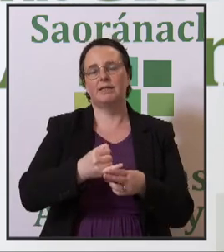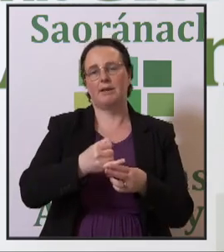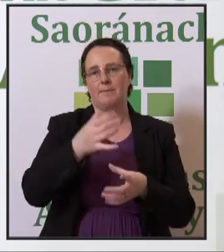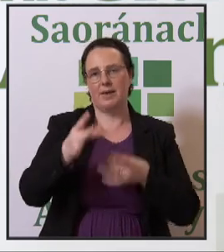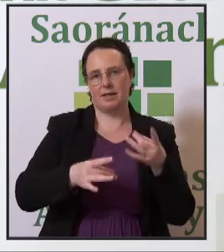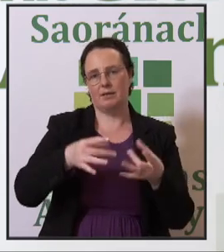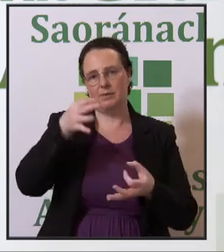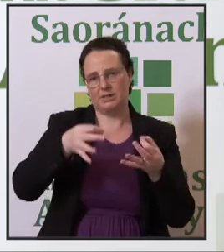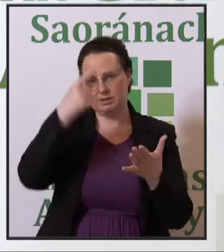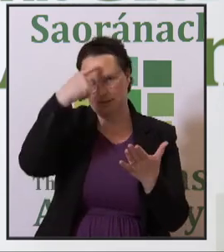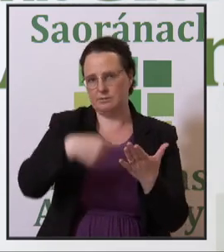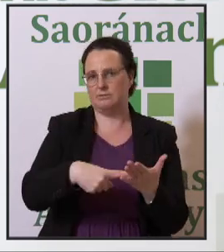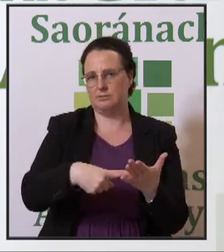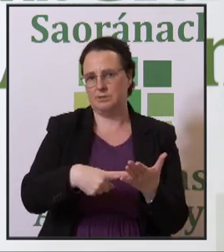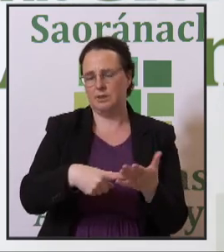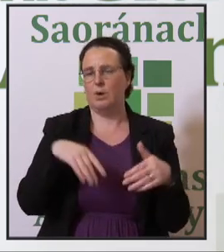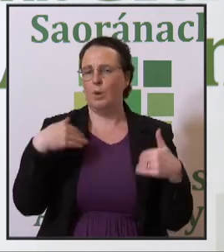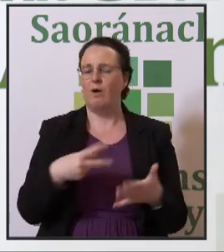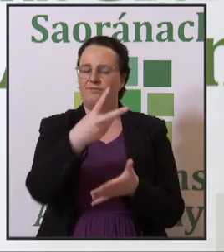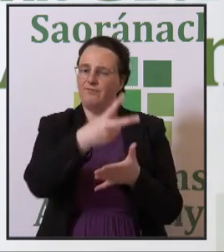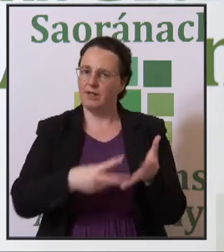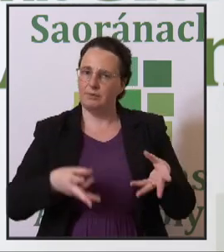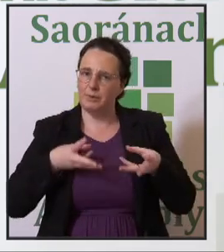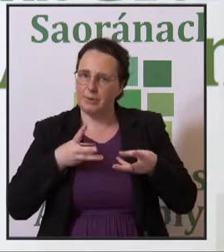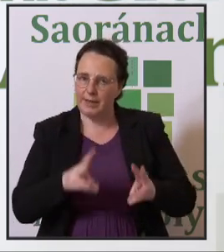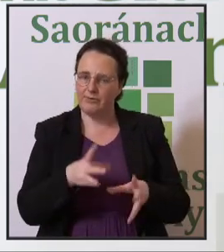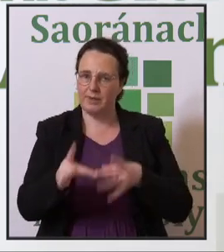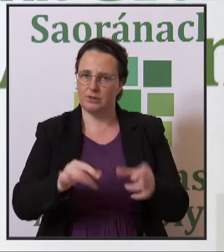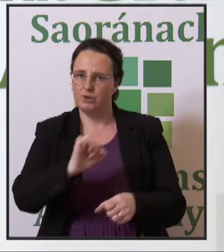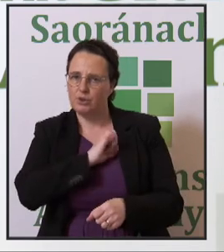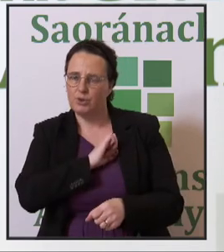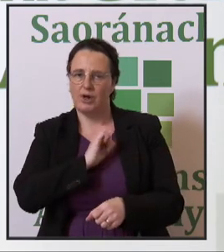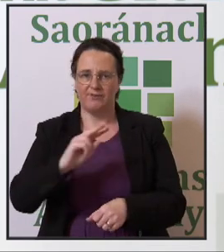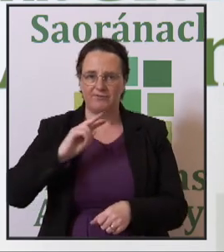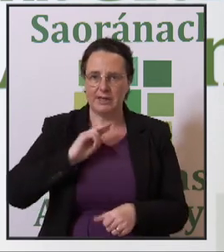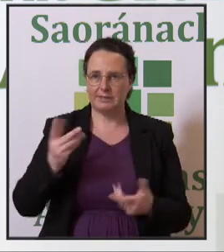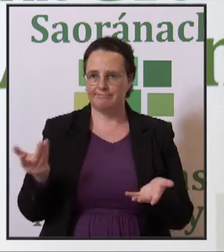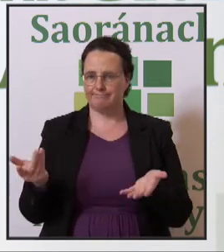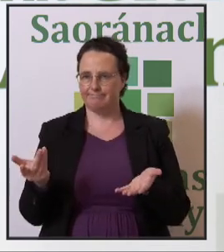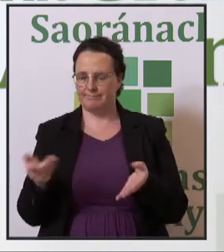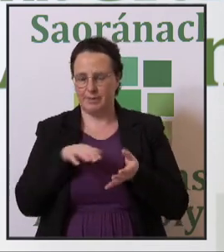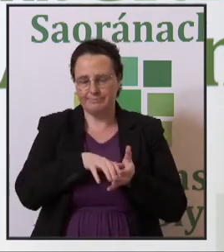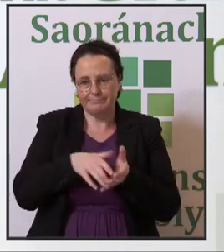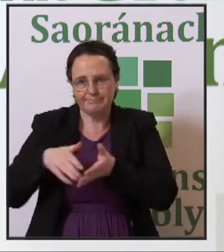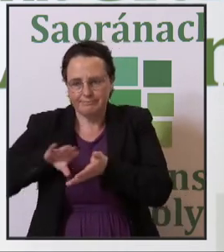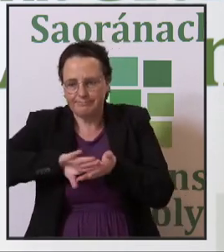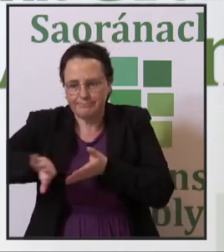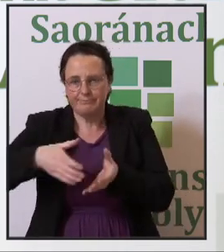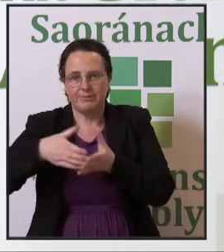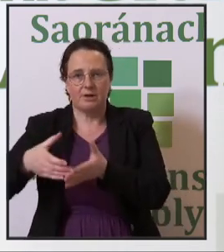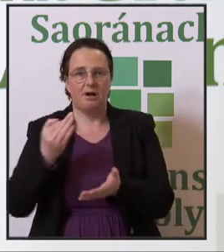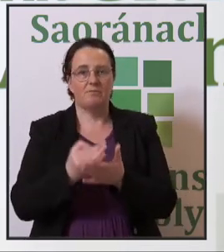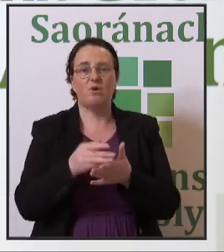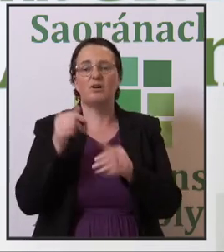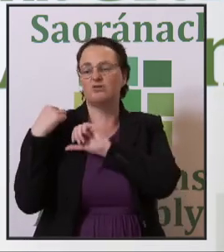decision-making. They can be a valuable means of ensuring that voices that may be marginalised or overlooked by